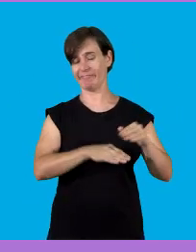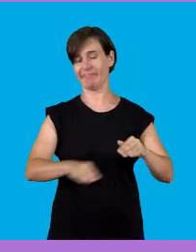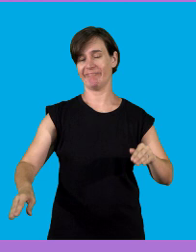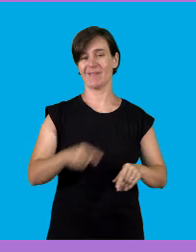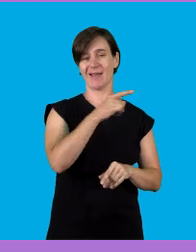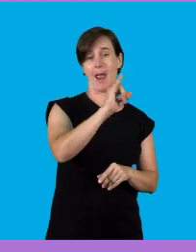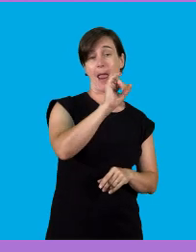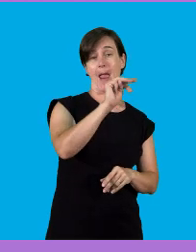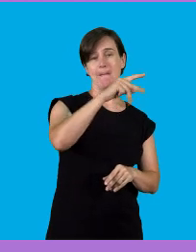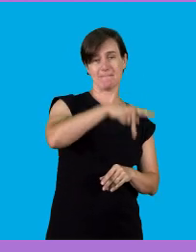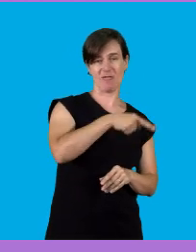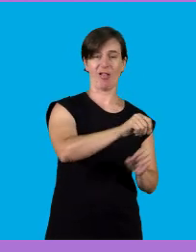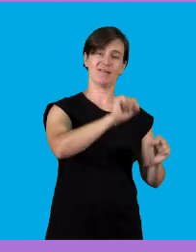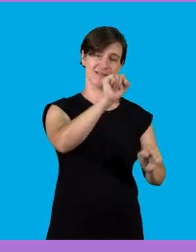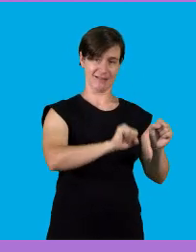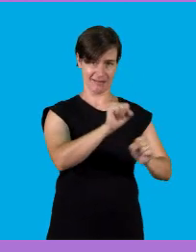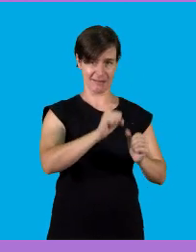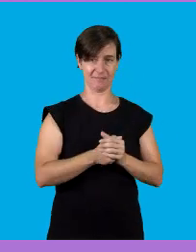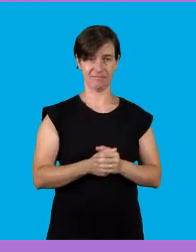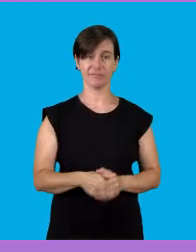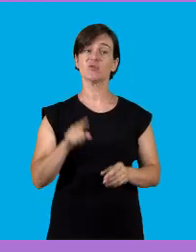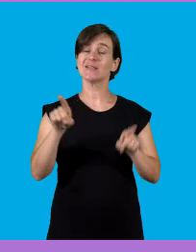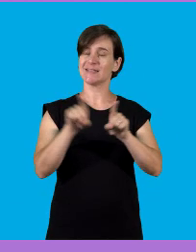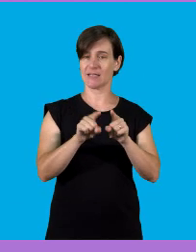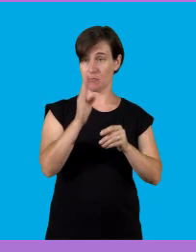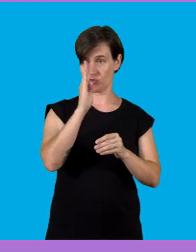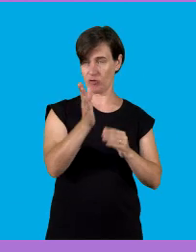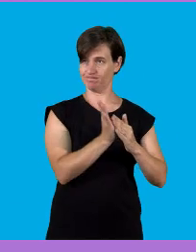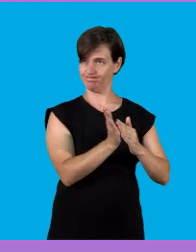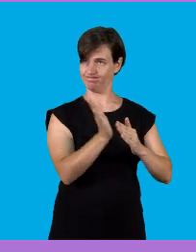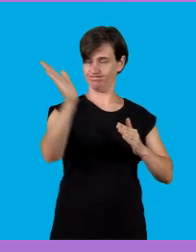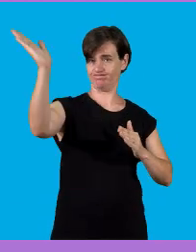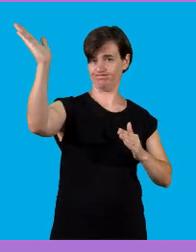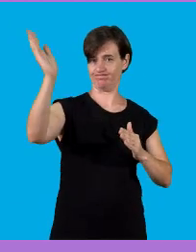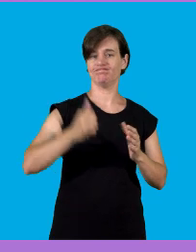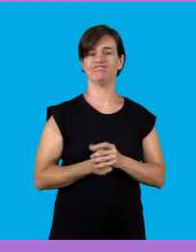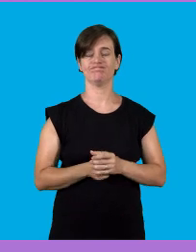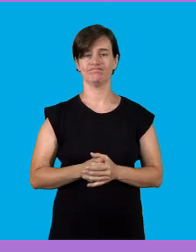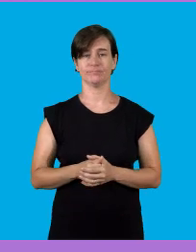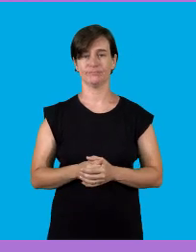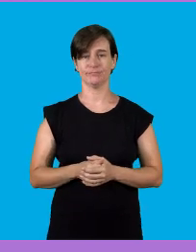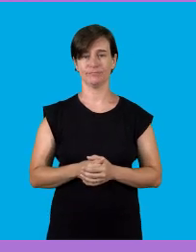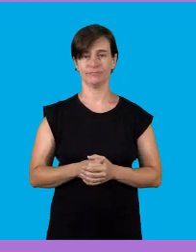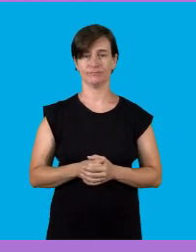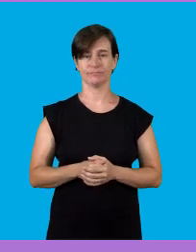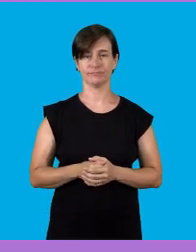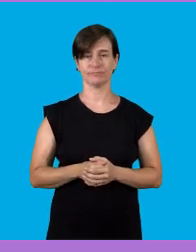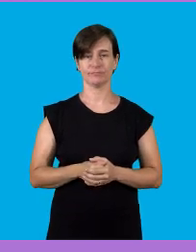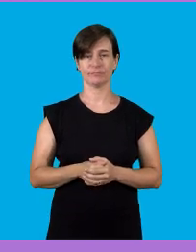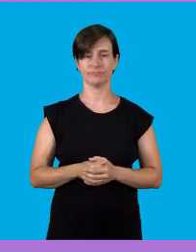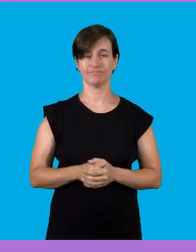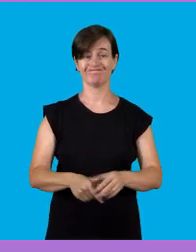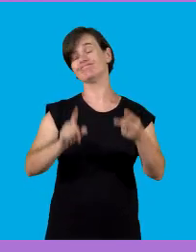system. Okay, there again we have a straight line that we'll use to convert. All right, now let's look at our first question.